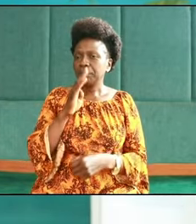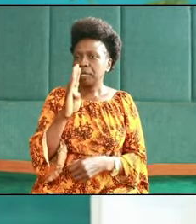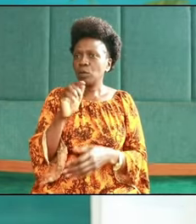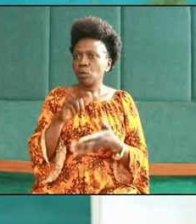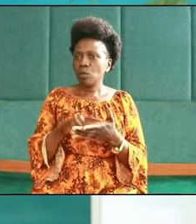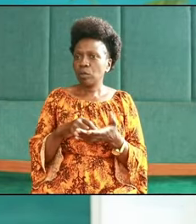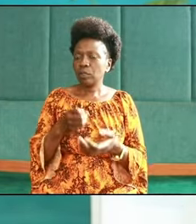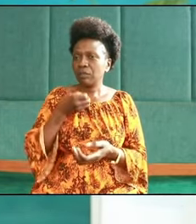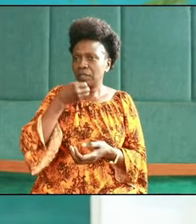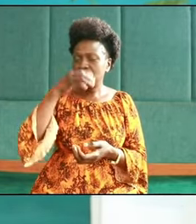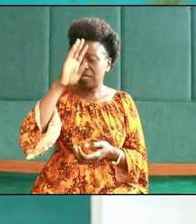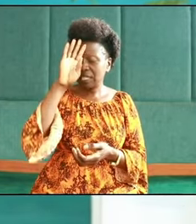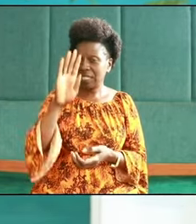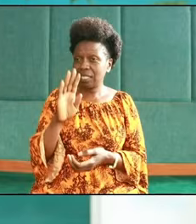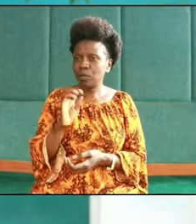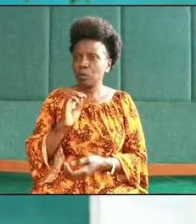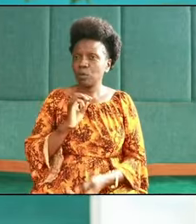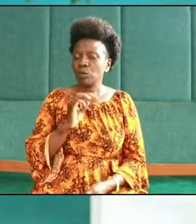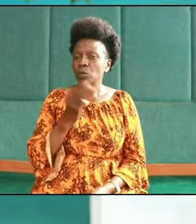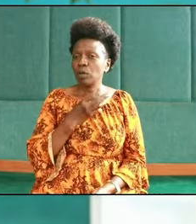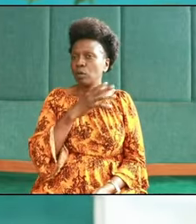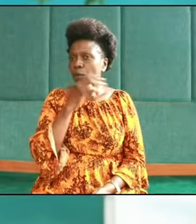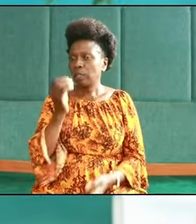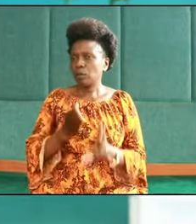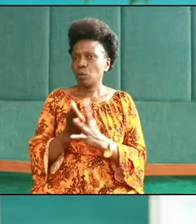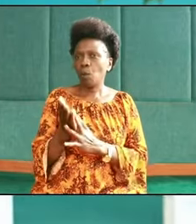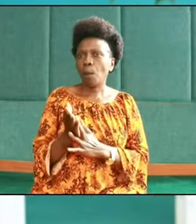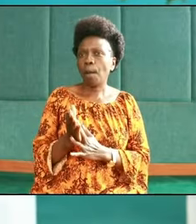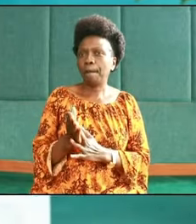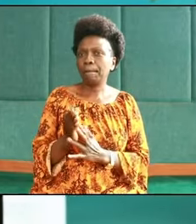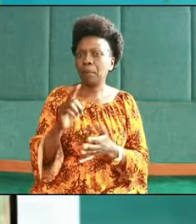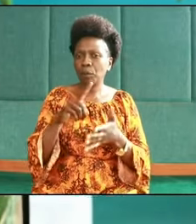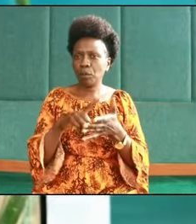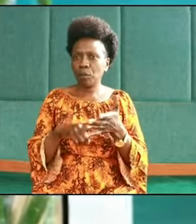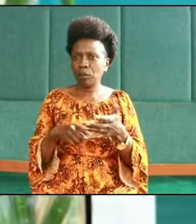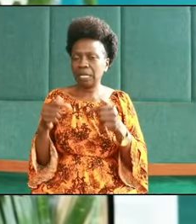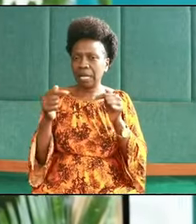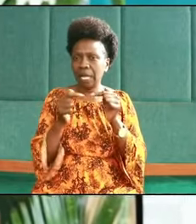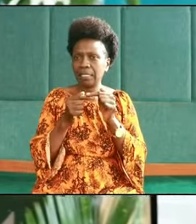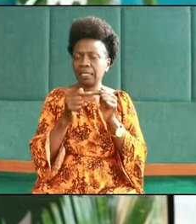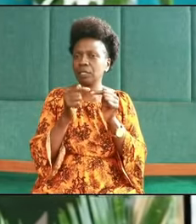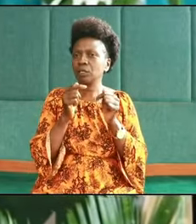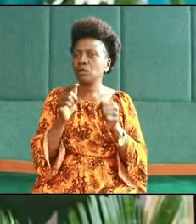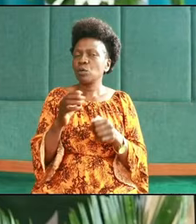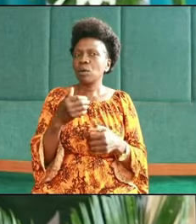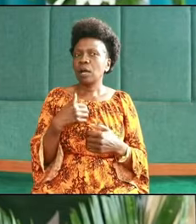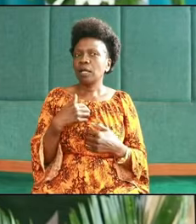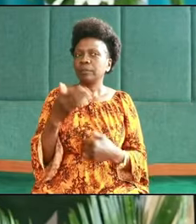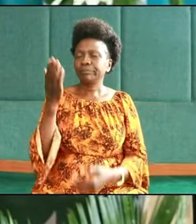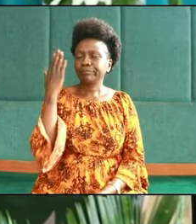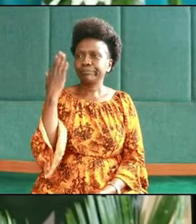What frustrations you went through, what heartaches you had to endure,